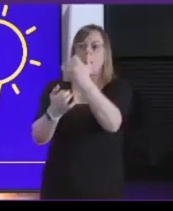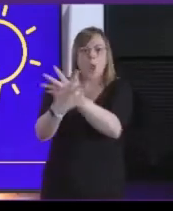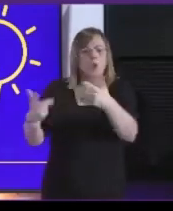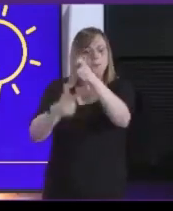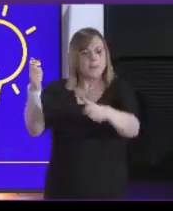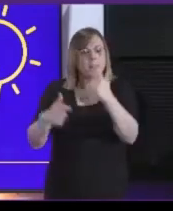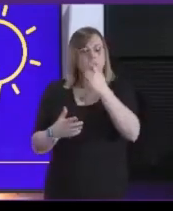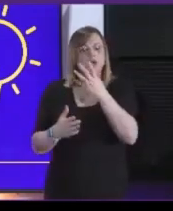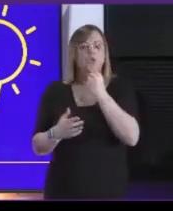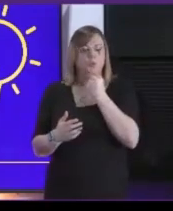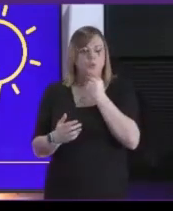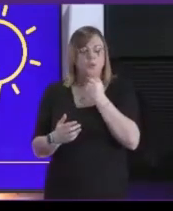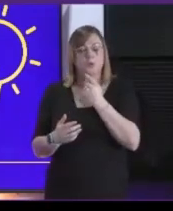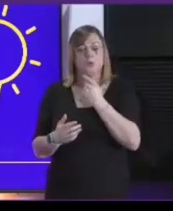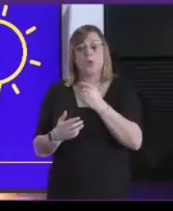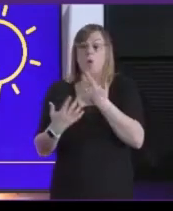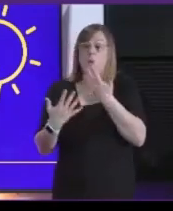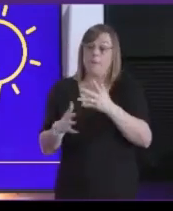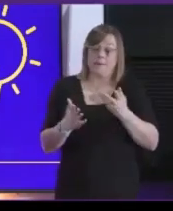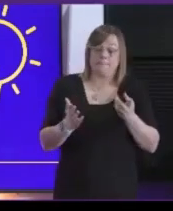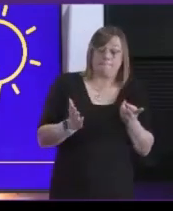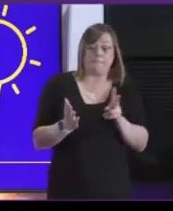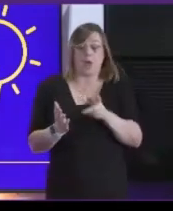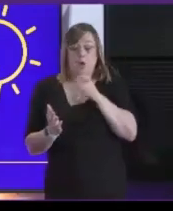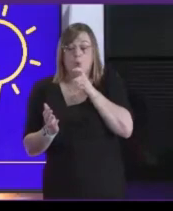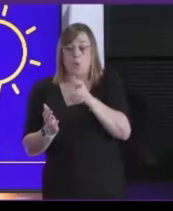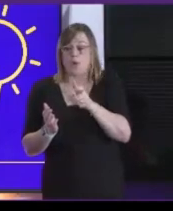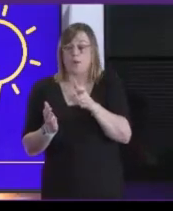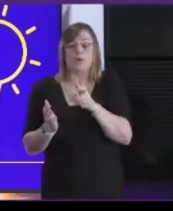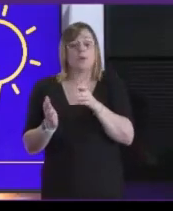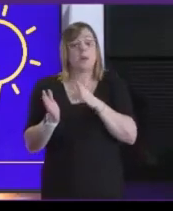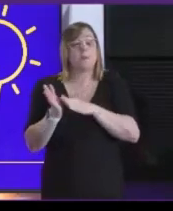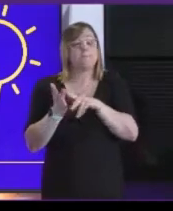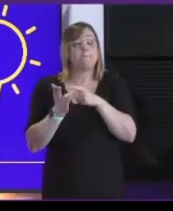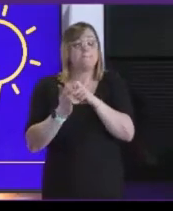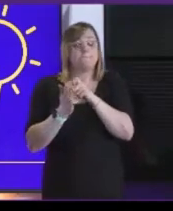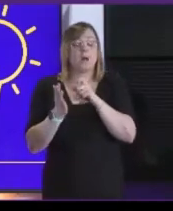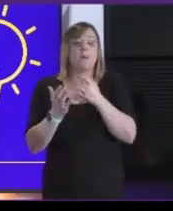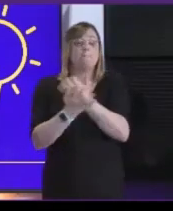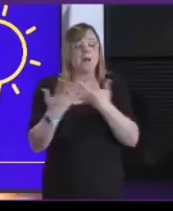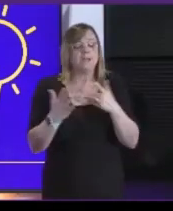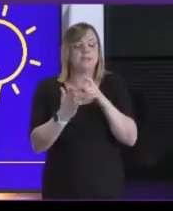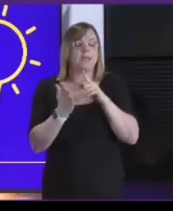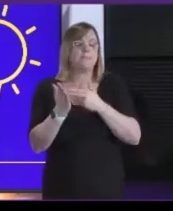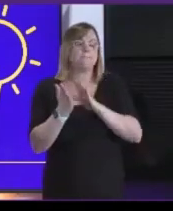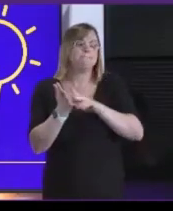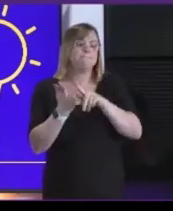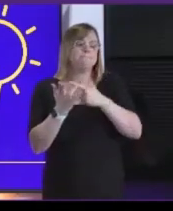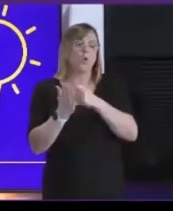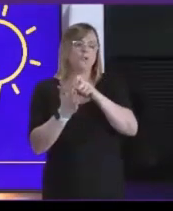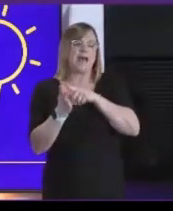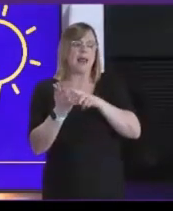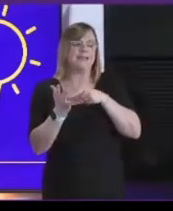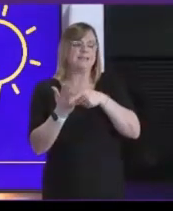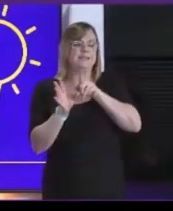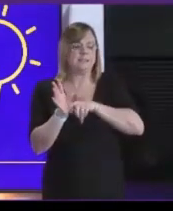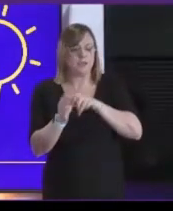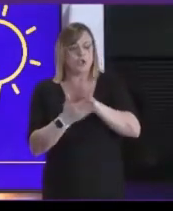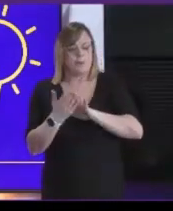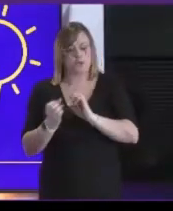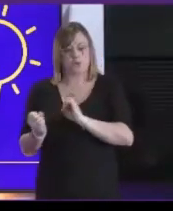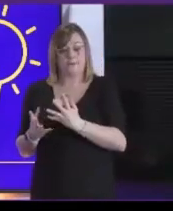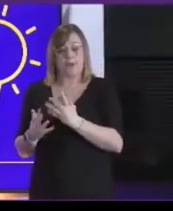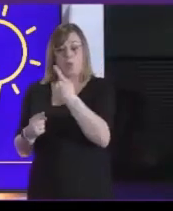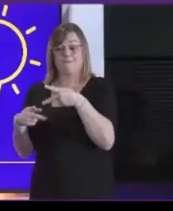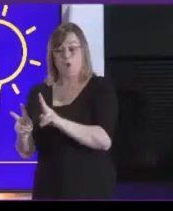kind of an old term that has been kind of surfaced again called multimodality. So multimodality is to make sure that if you are providing one